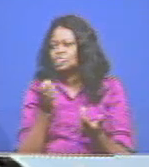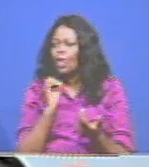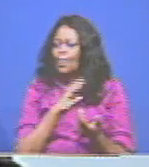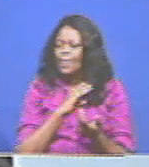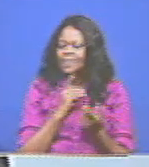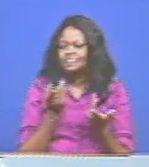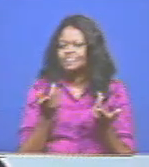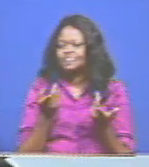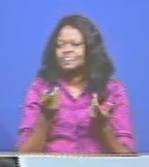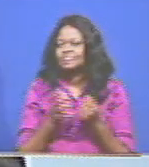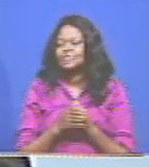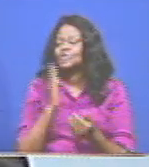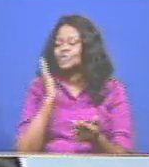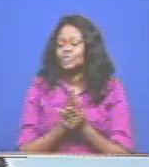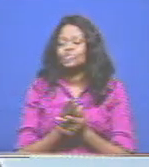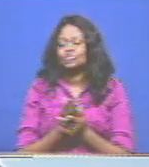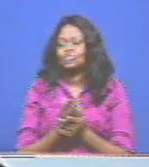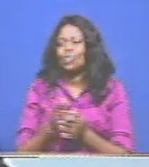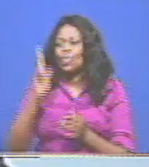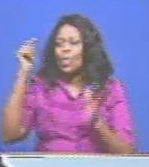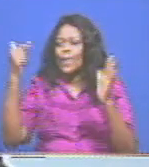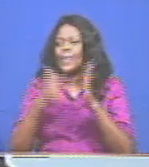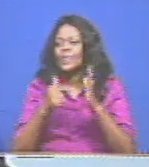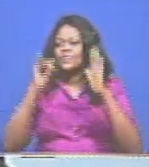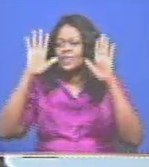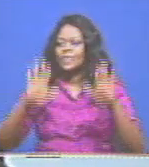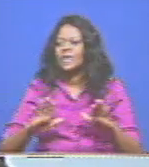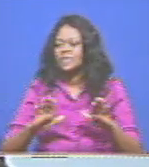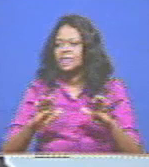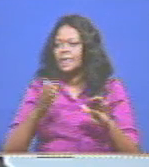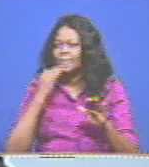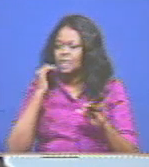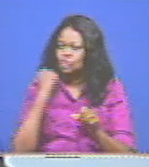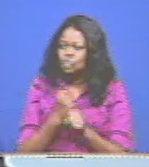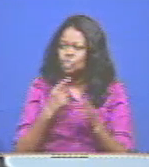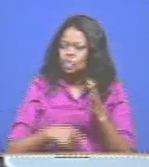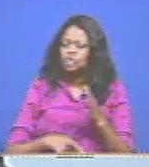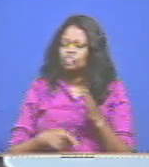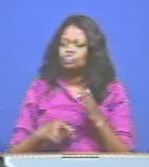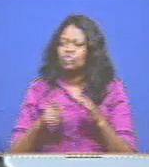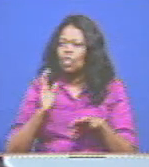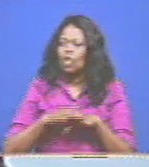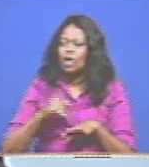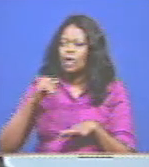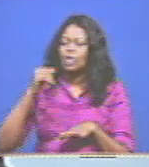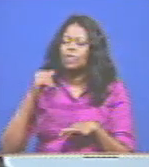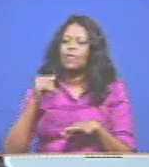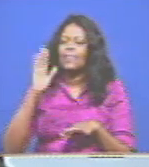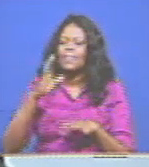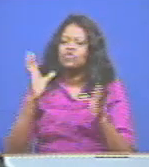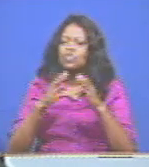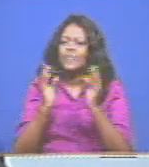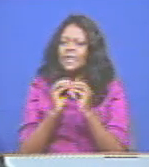is raising a pertinent point. Mm-hmm. What the president needs to do is call a PG. Exactly. You see, the challenge